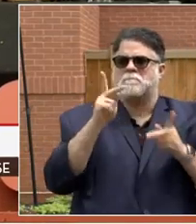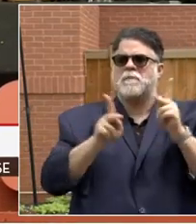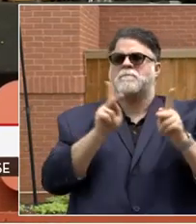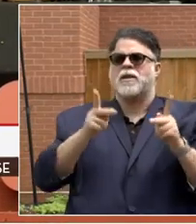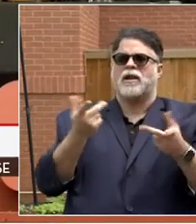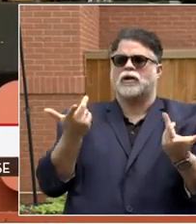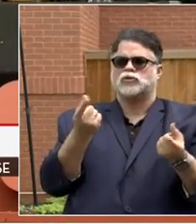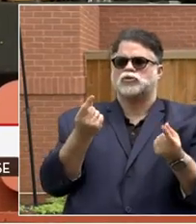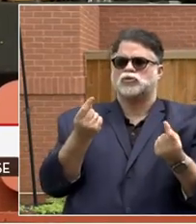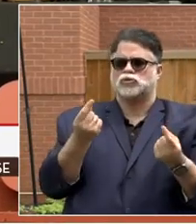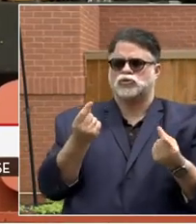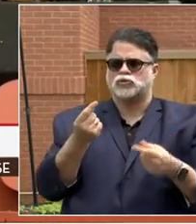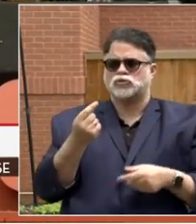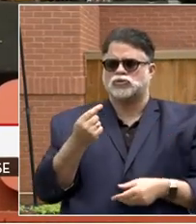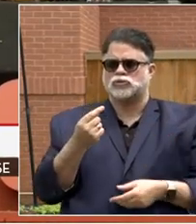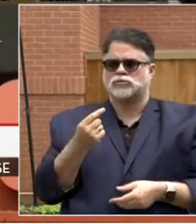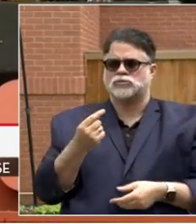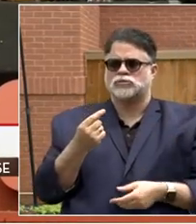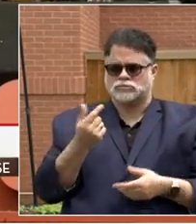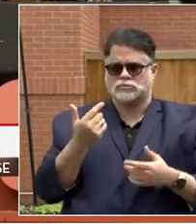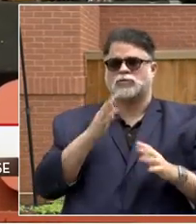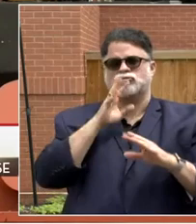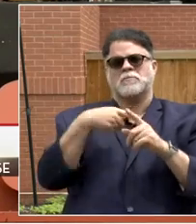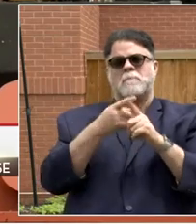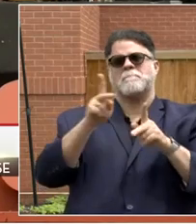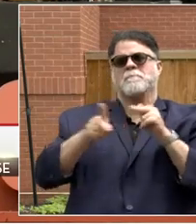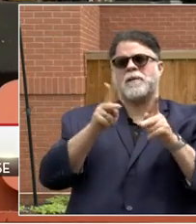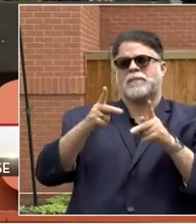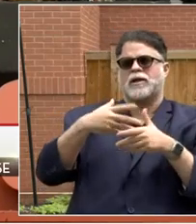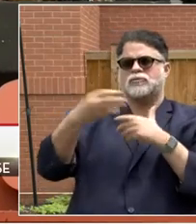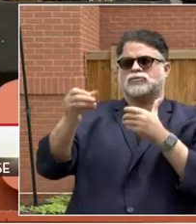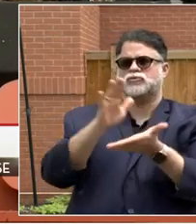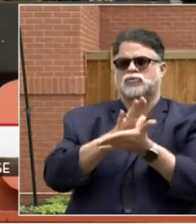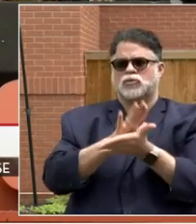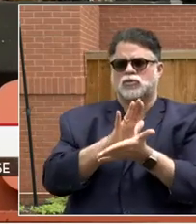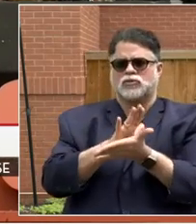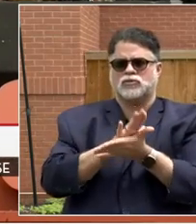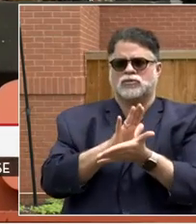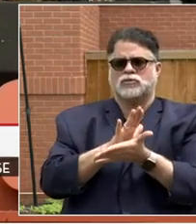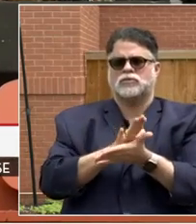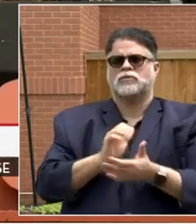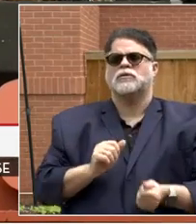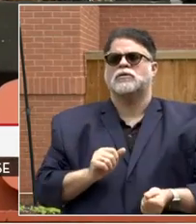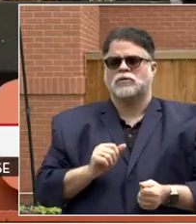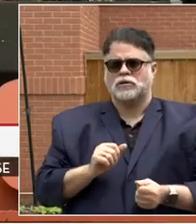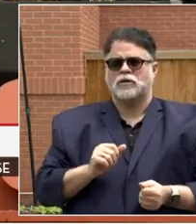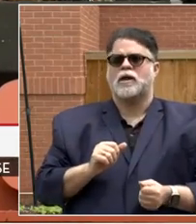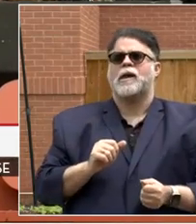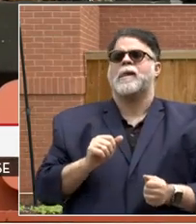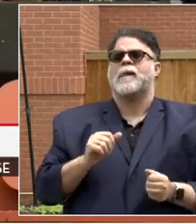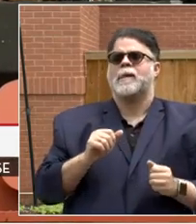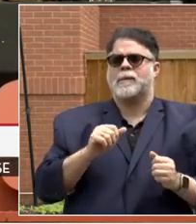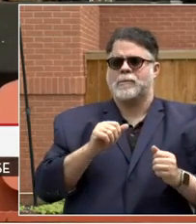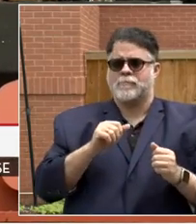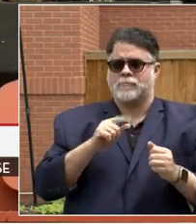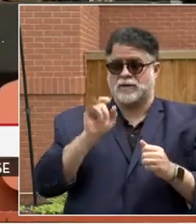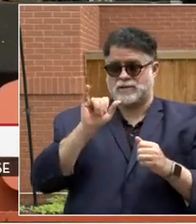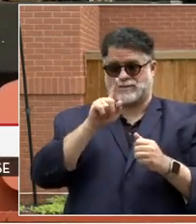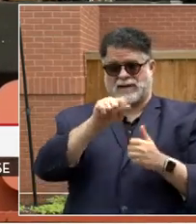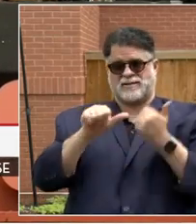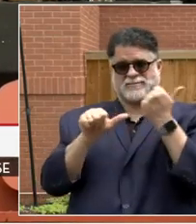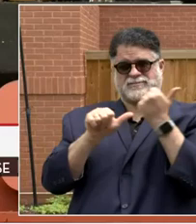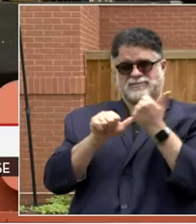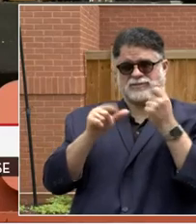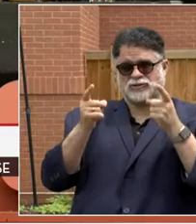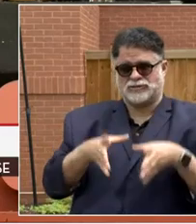our whole summer plan at a future date. And I think Deputy Mayor Delano, do you want to talk a little bit more